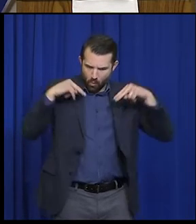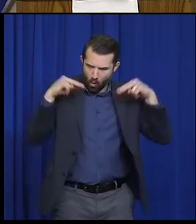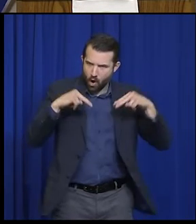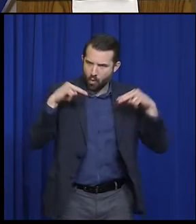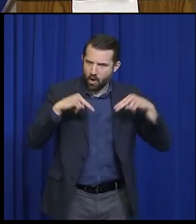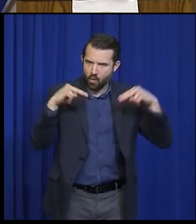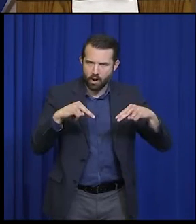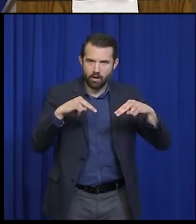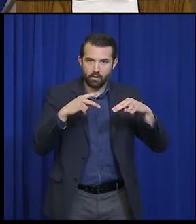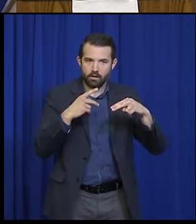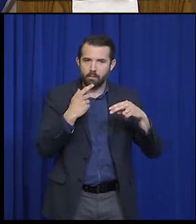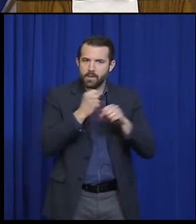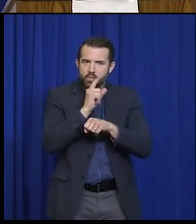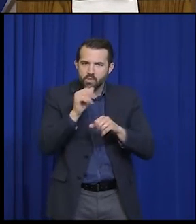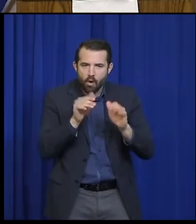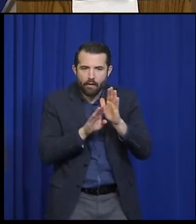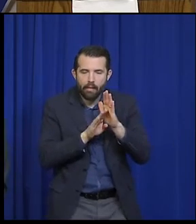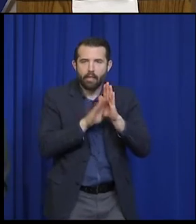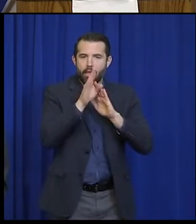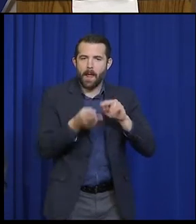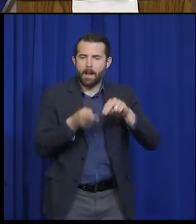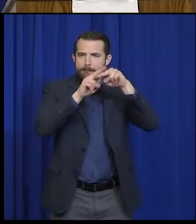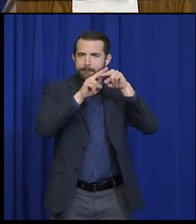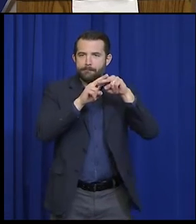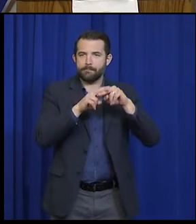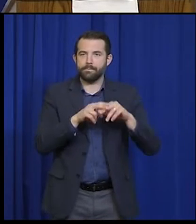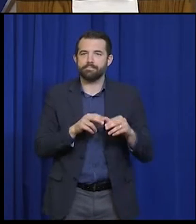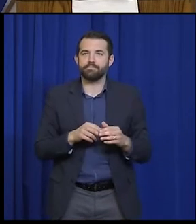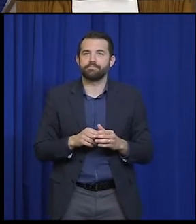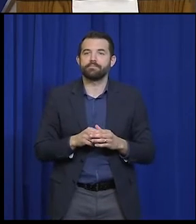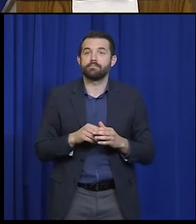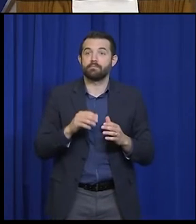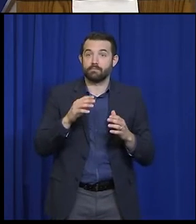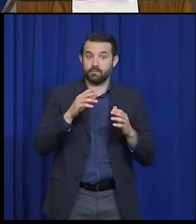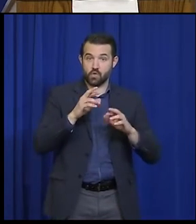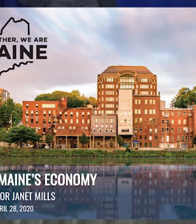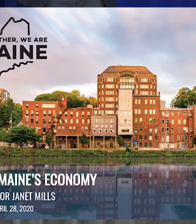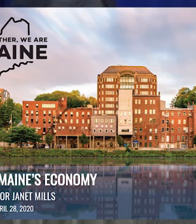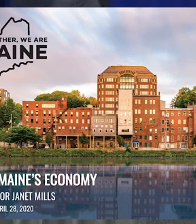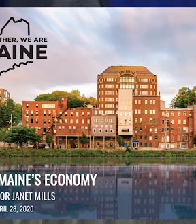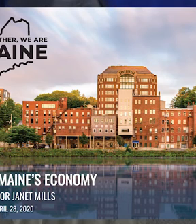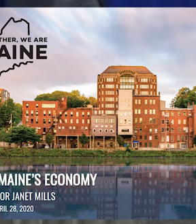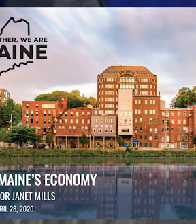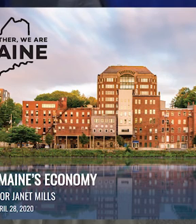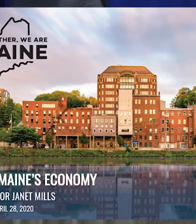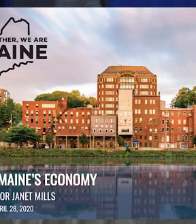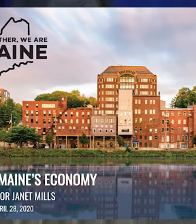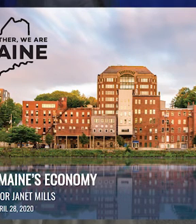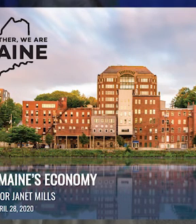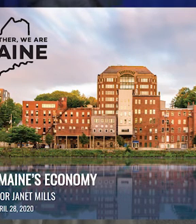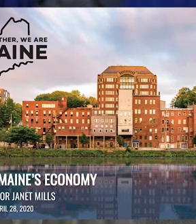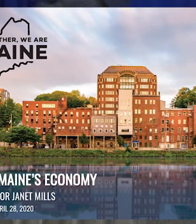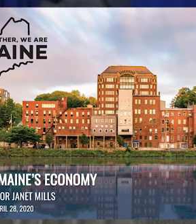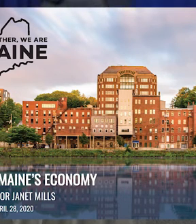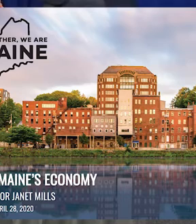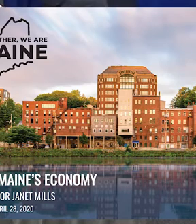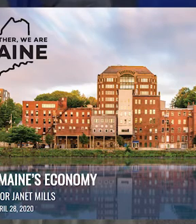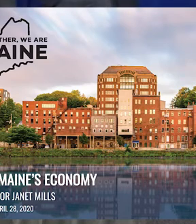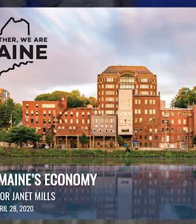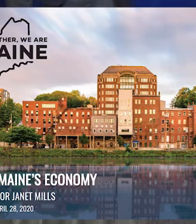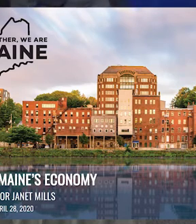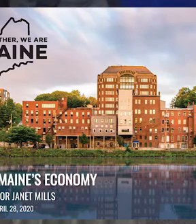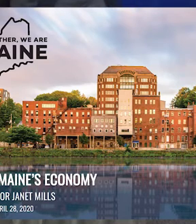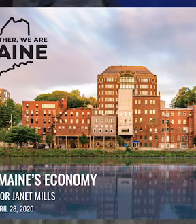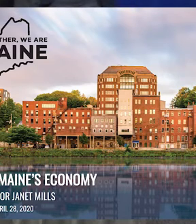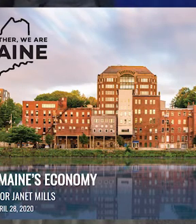kind of spike or resurgence, which would alter the plans that Governor Mills will be talking about. So with that, I'd like to turn things over to Governor Mills. Thank